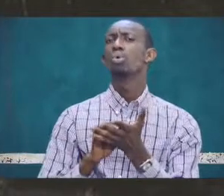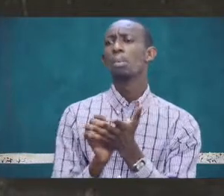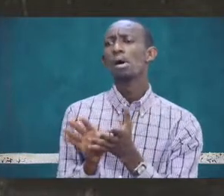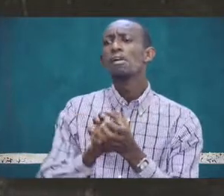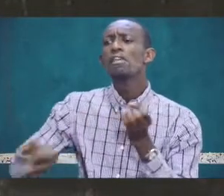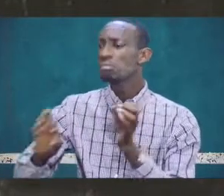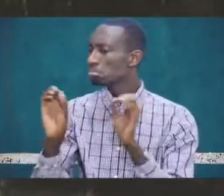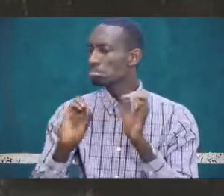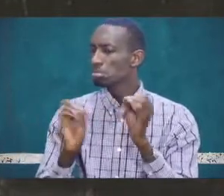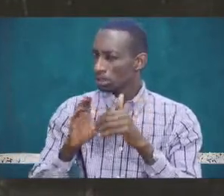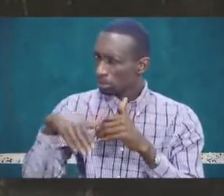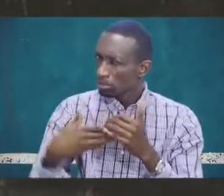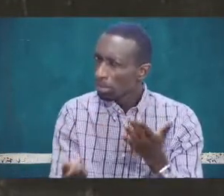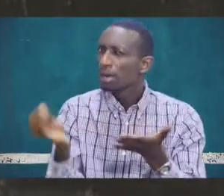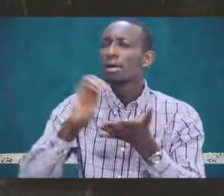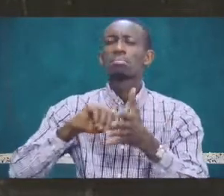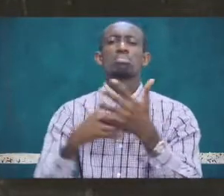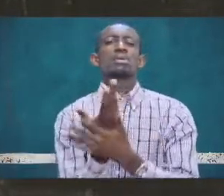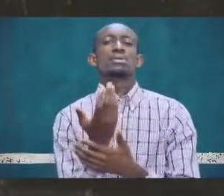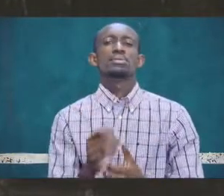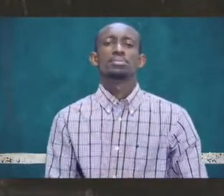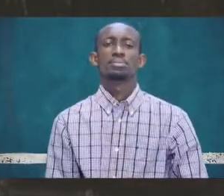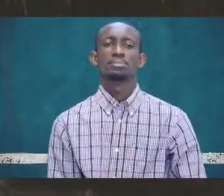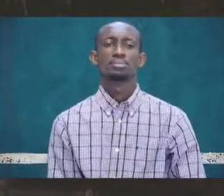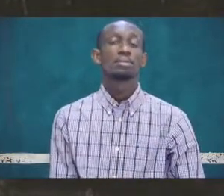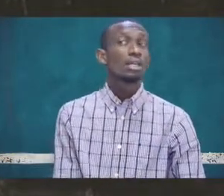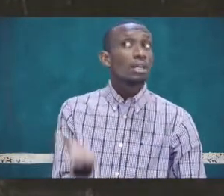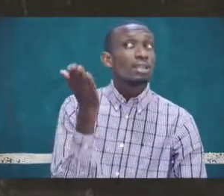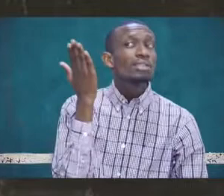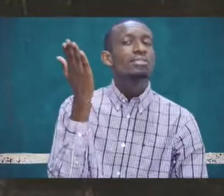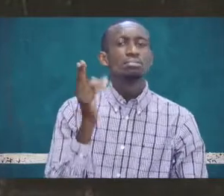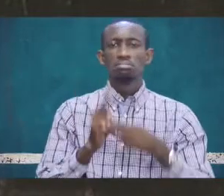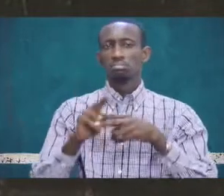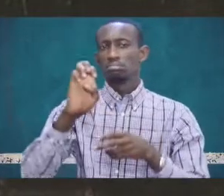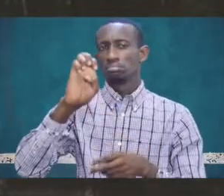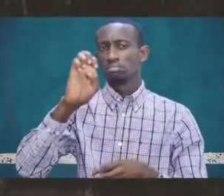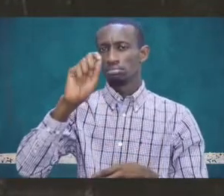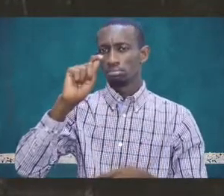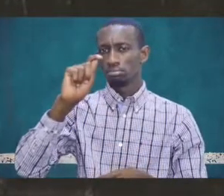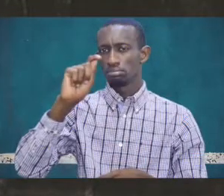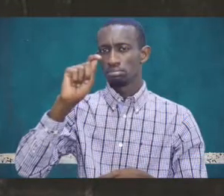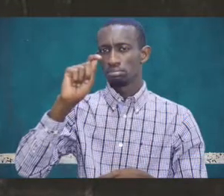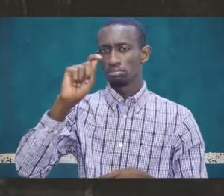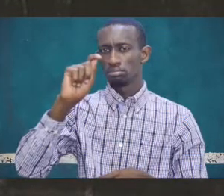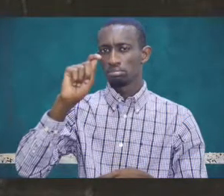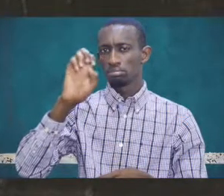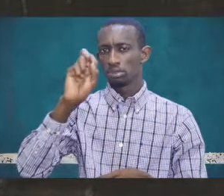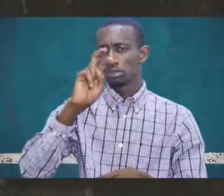of the reaction. So this is the ester, which is ethyl